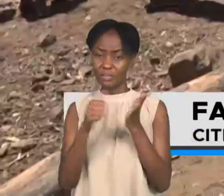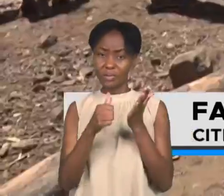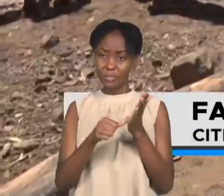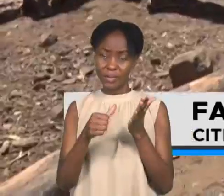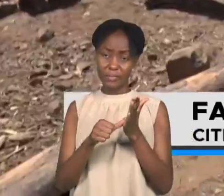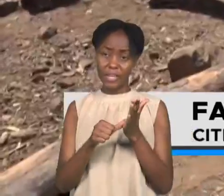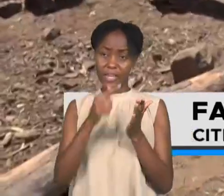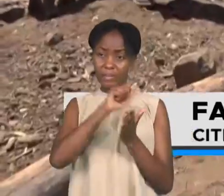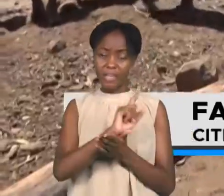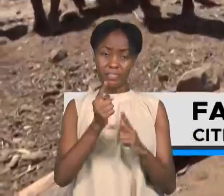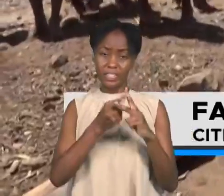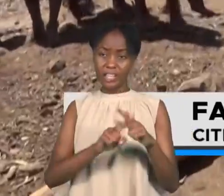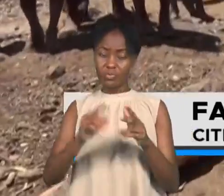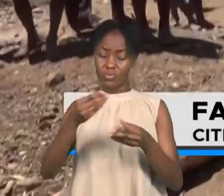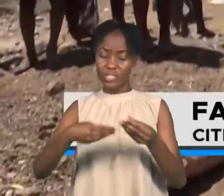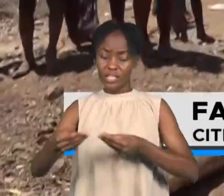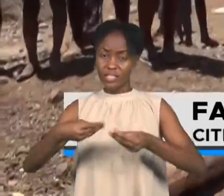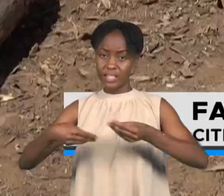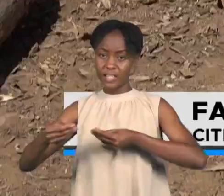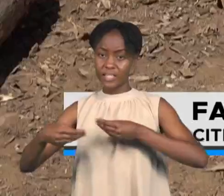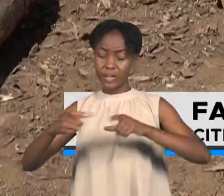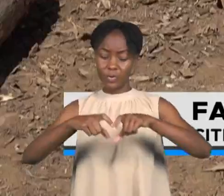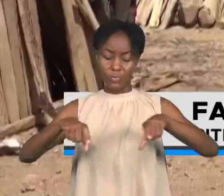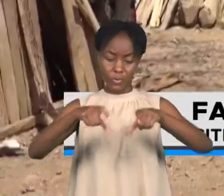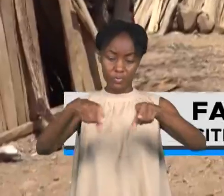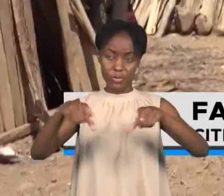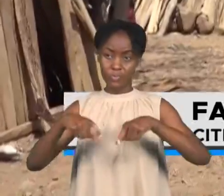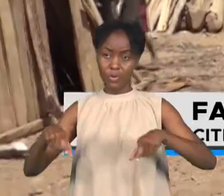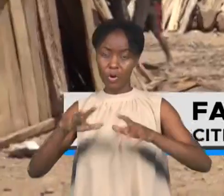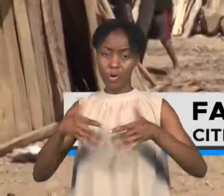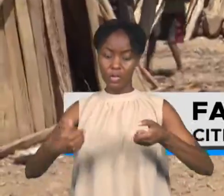started eking out a living by selling firewood and charcoal.